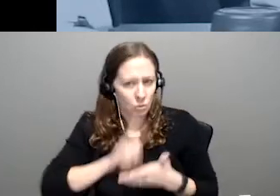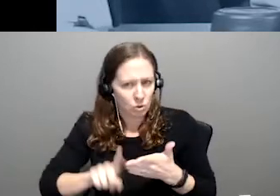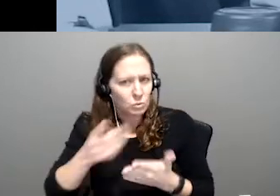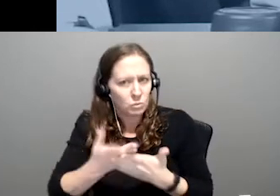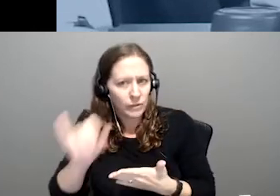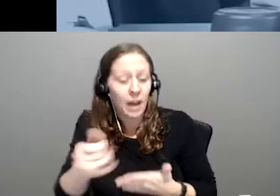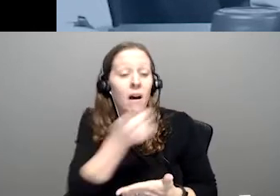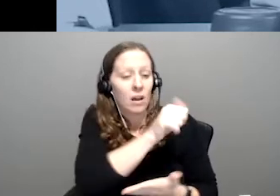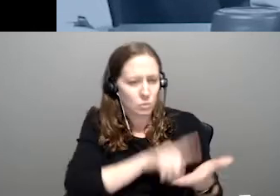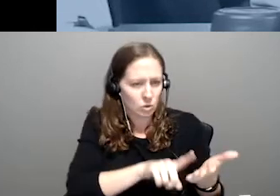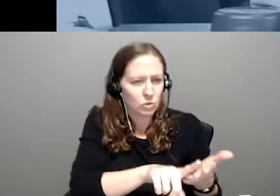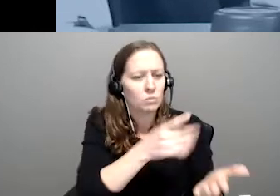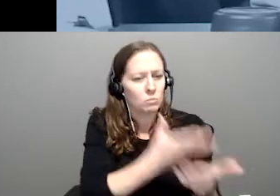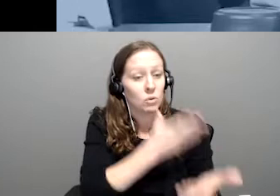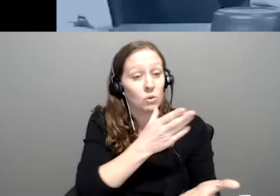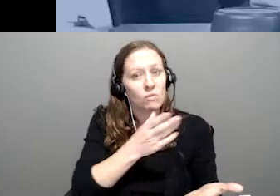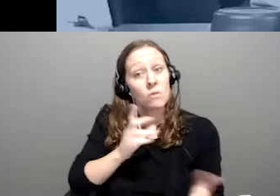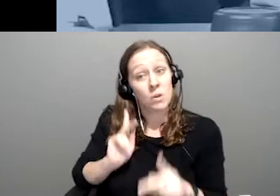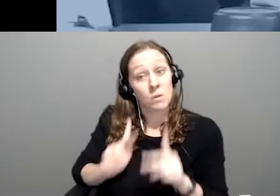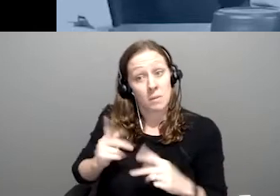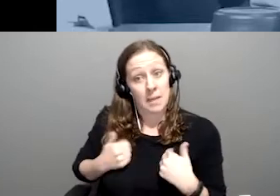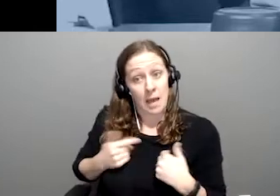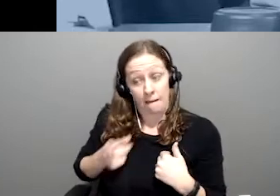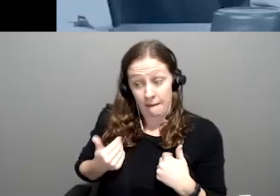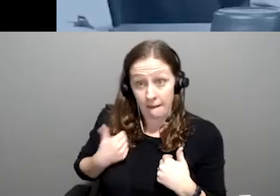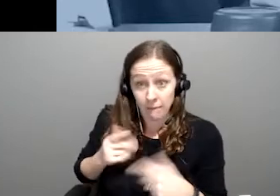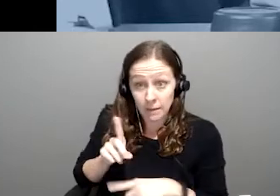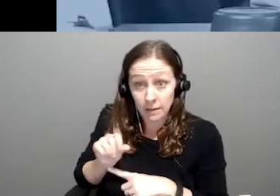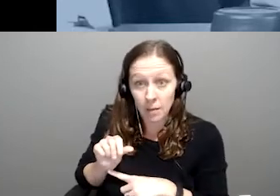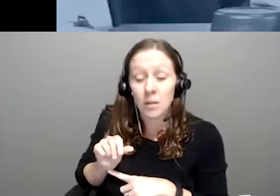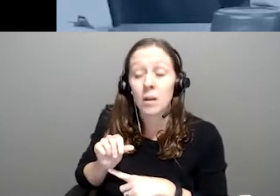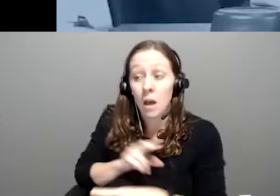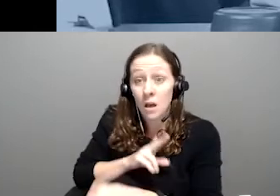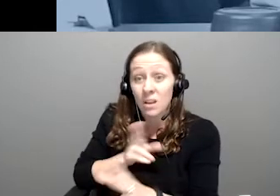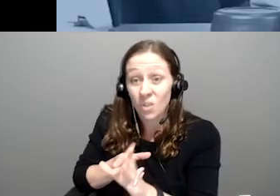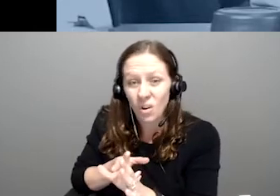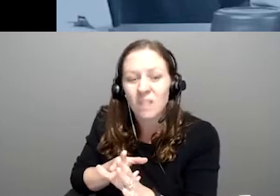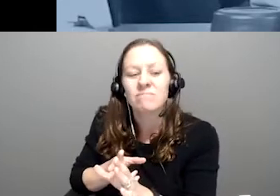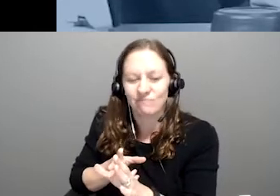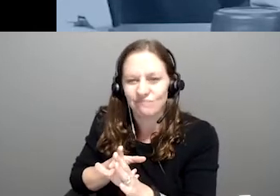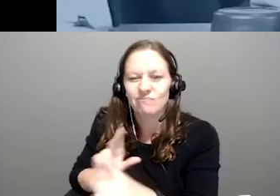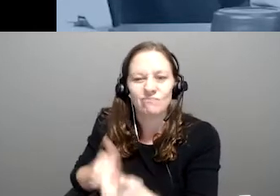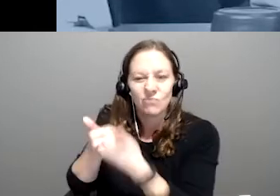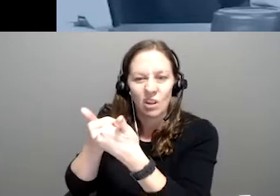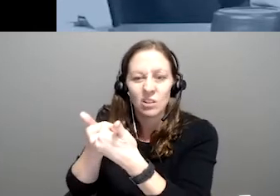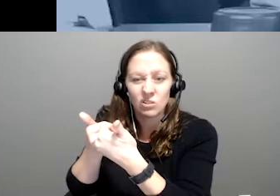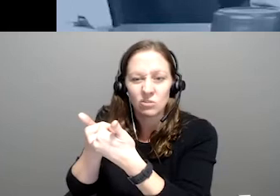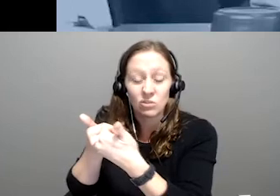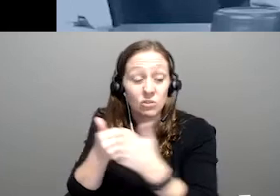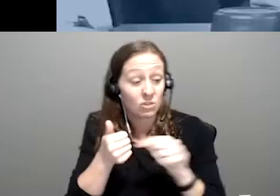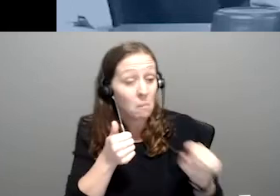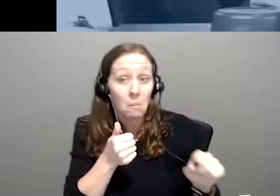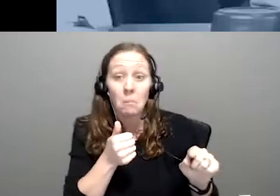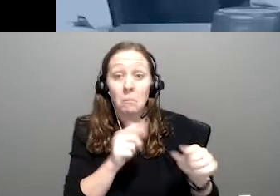with disabilities who are able to find work are more likely to face challenges within their places of employment when compared to their peers not living with a